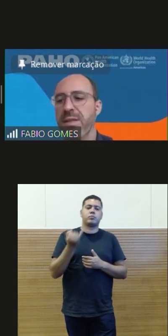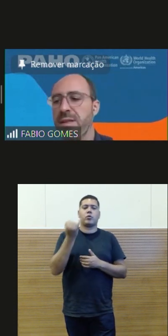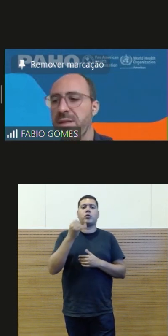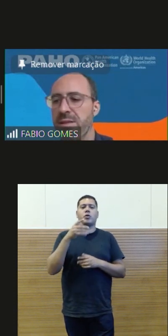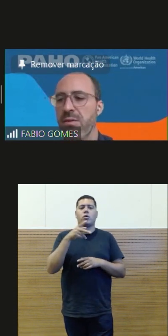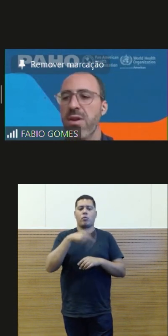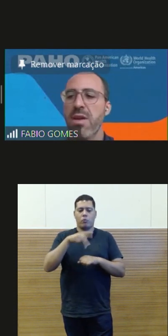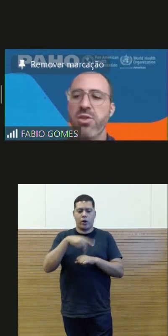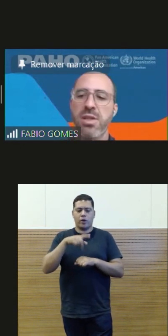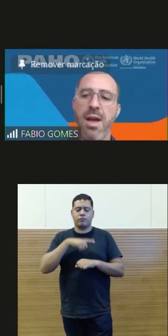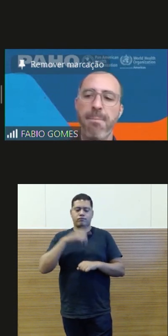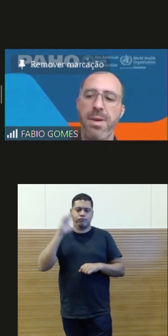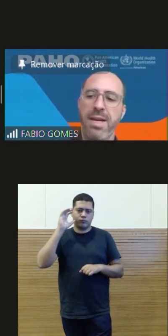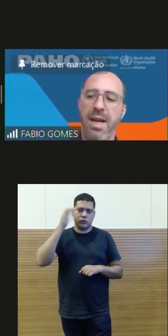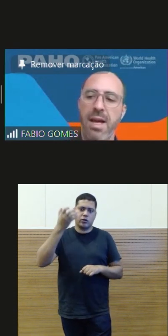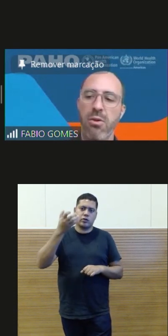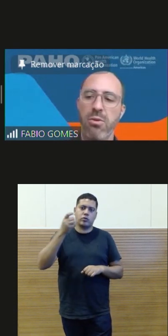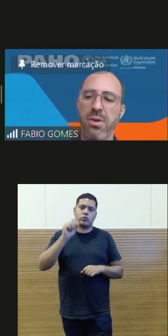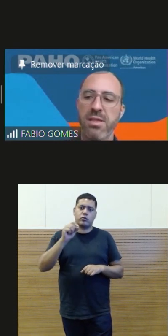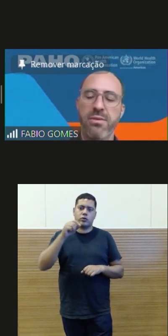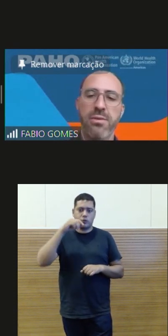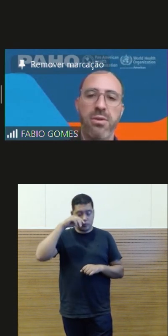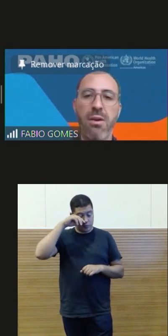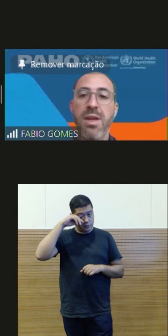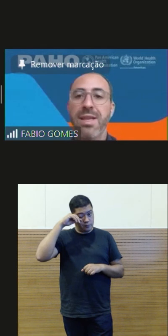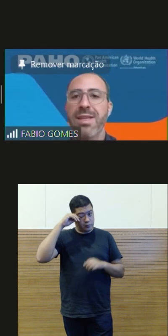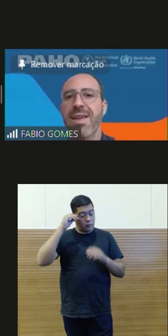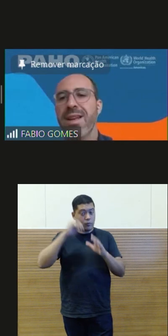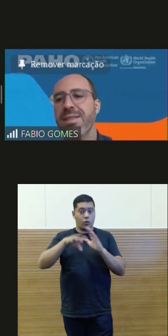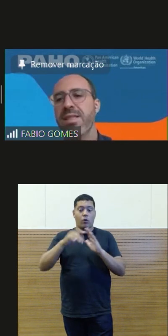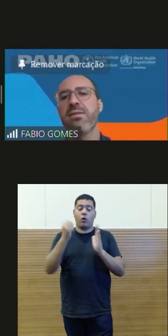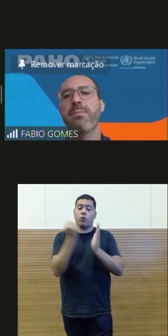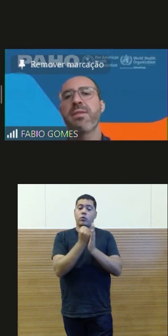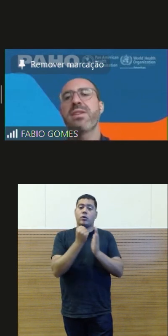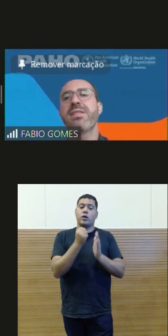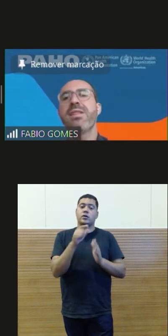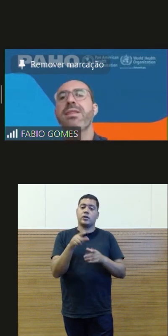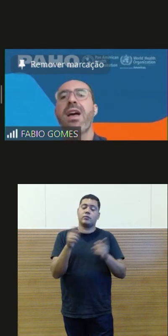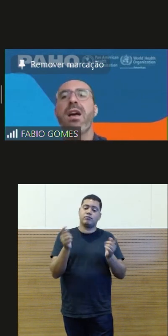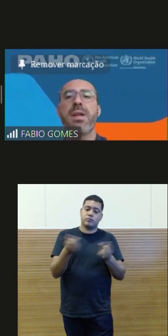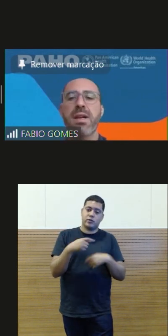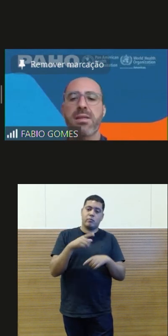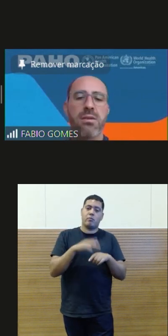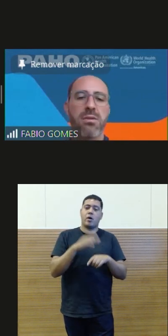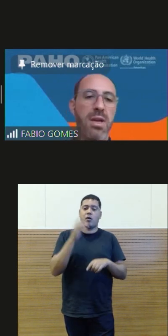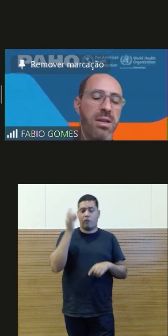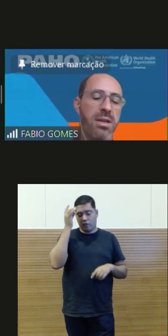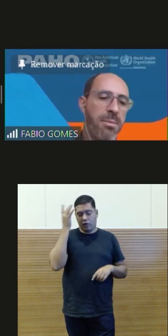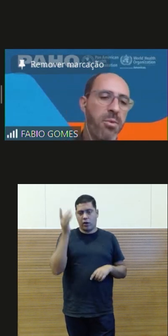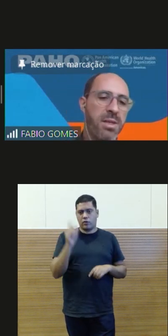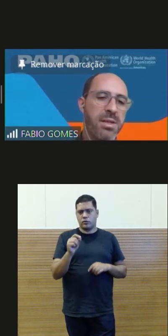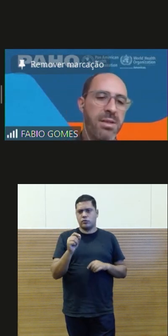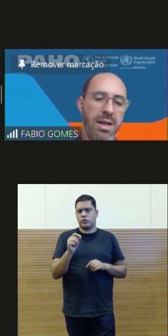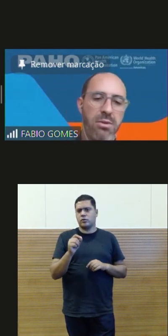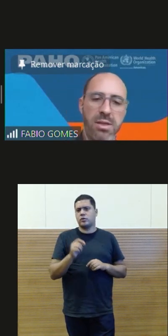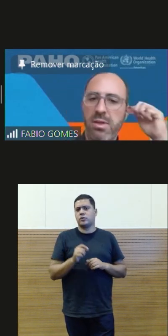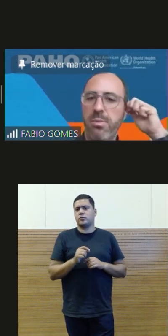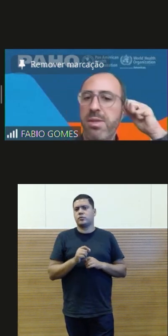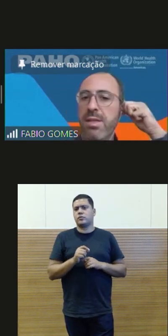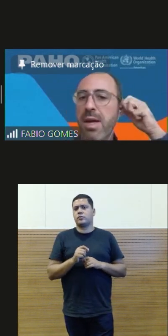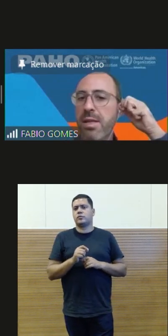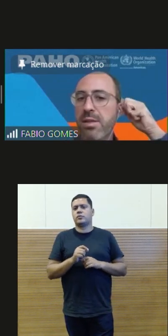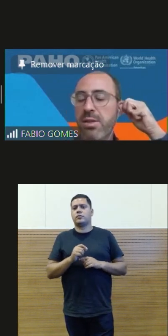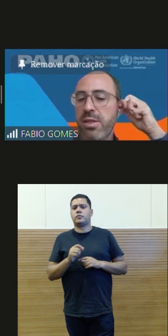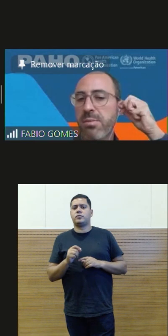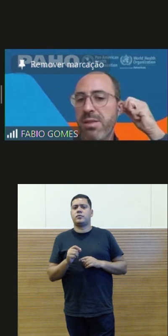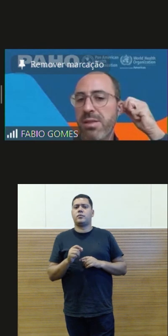so it is very important when countries take this decision to have front labeling that it